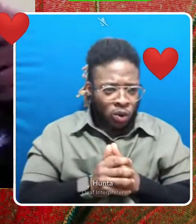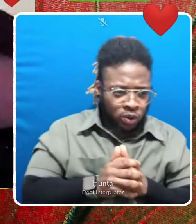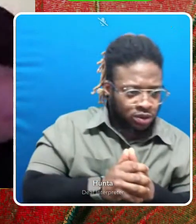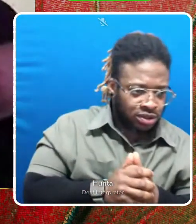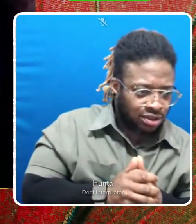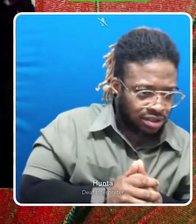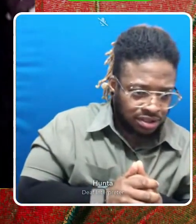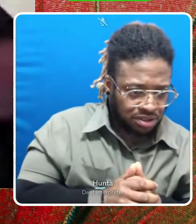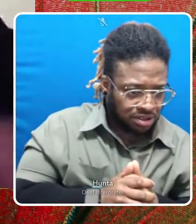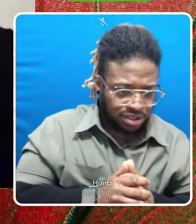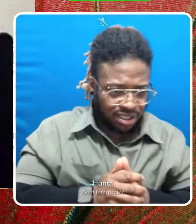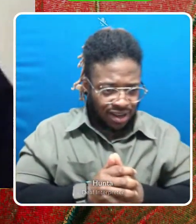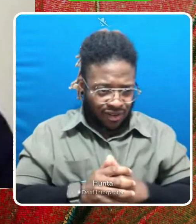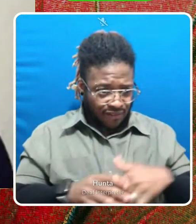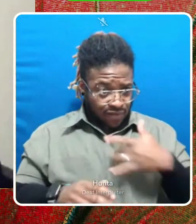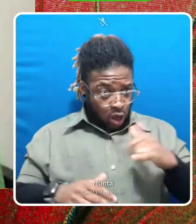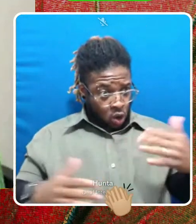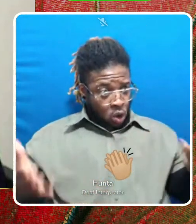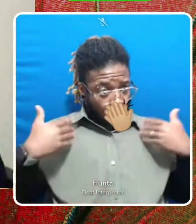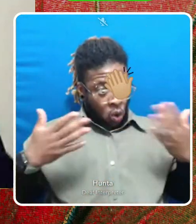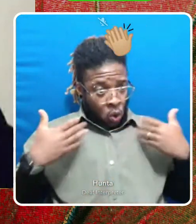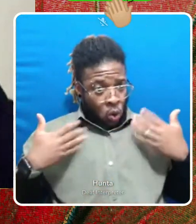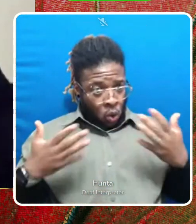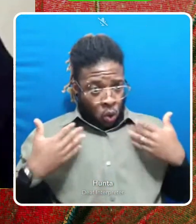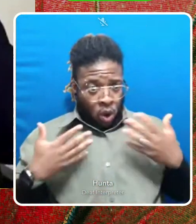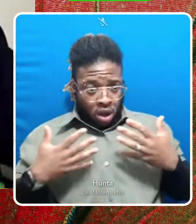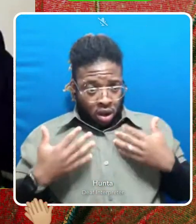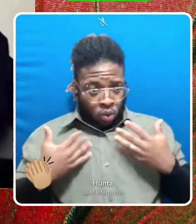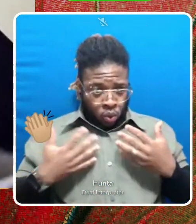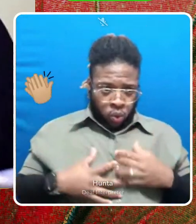I try to take off the jacket. Woo!